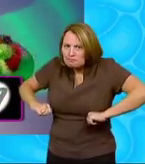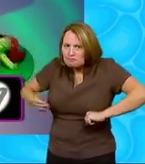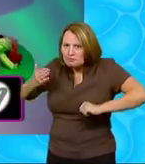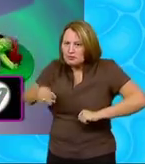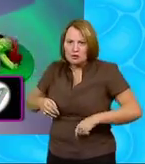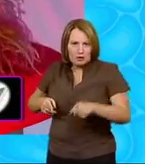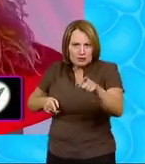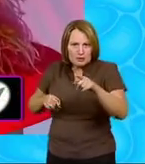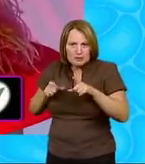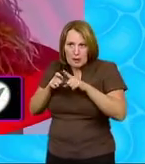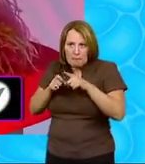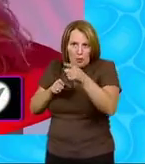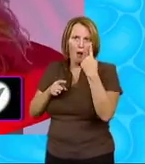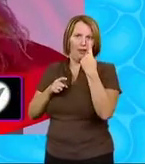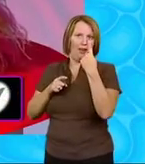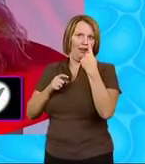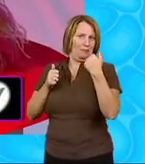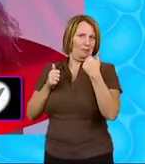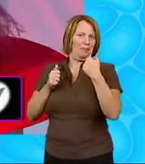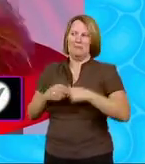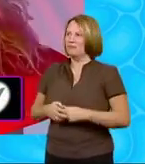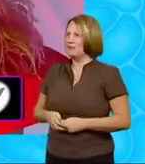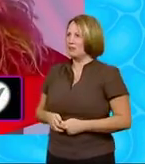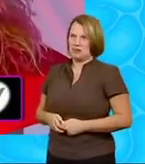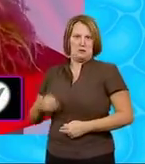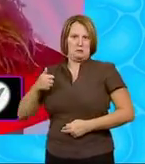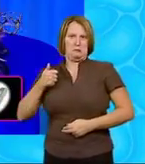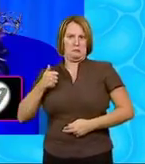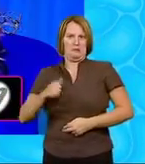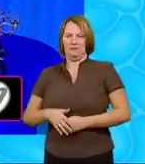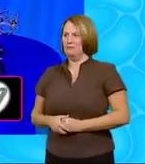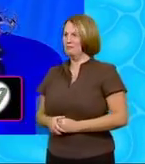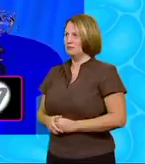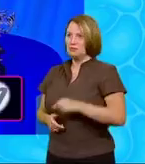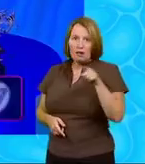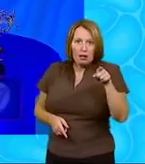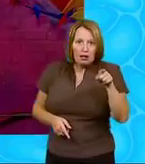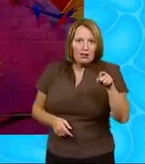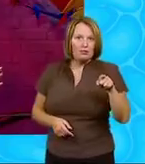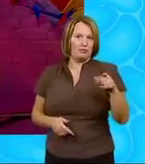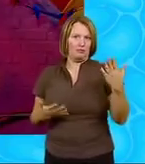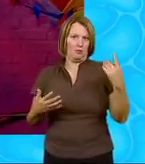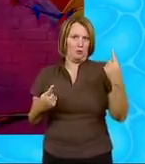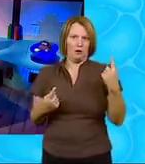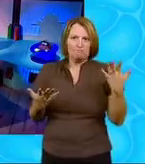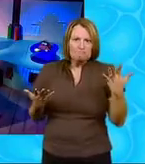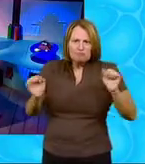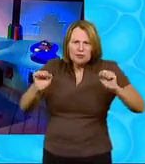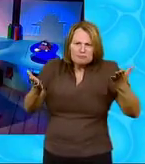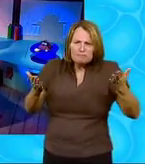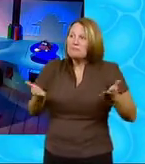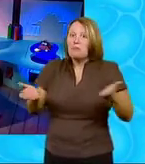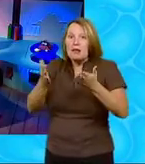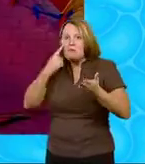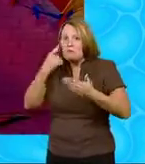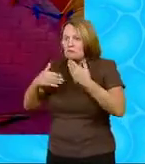score. Dibdab has scored 1. Yeah! And Stick has yet to score. Don't worry if you've yet to score. We've got the